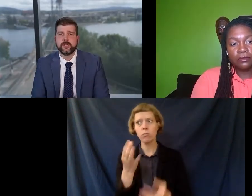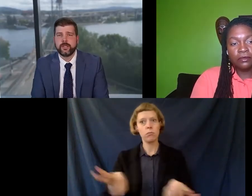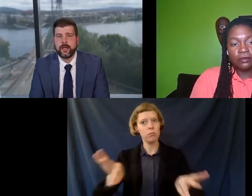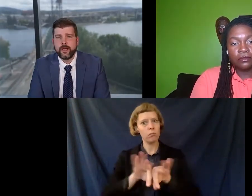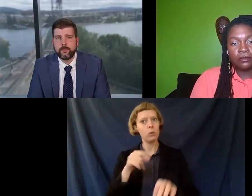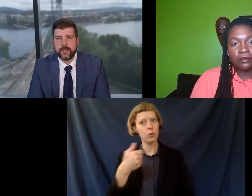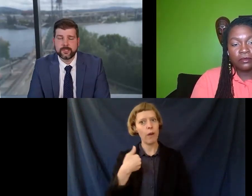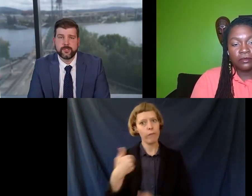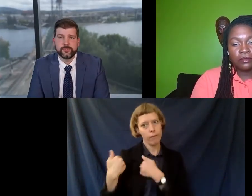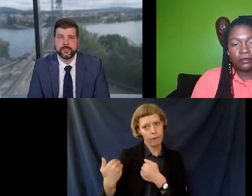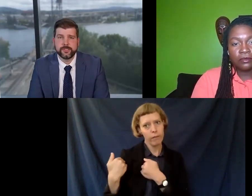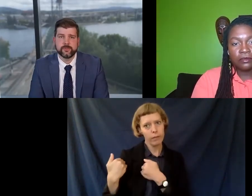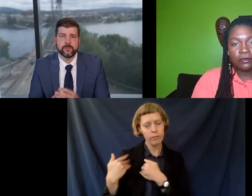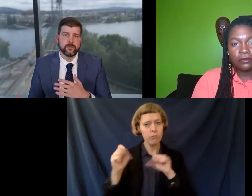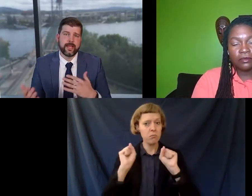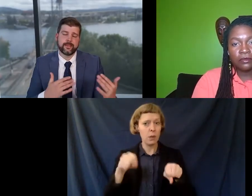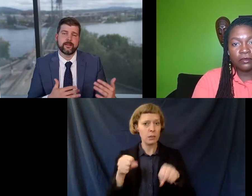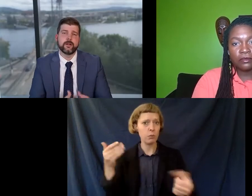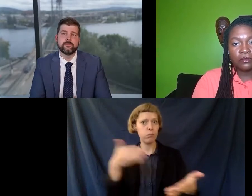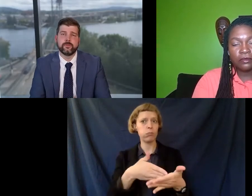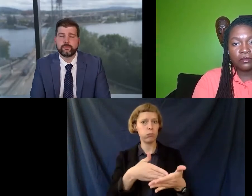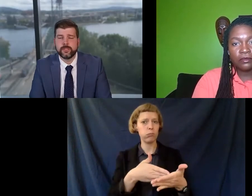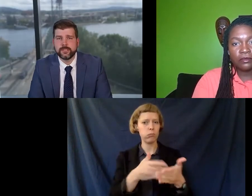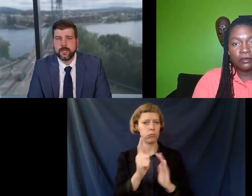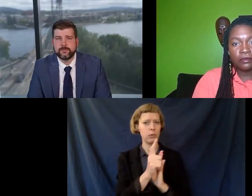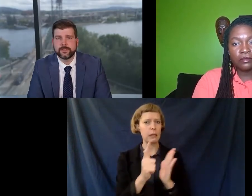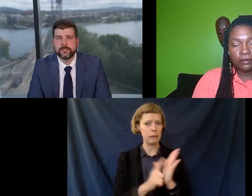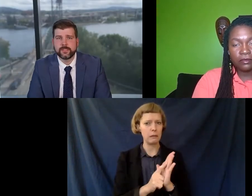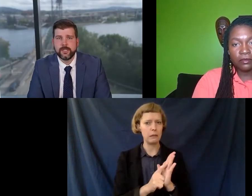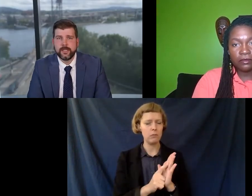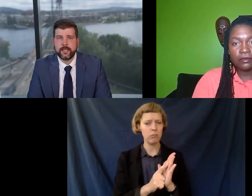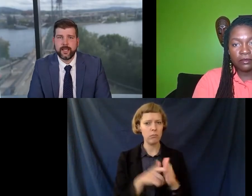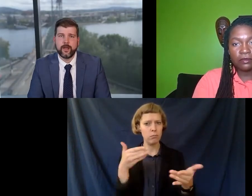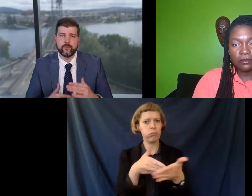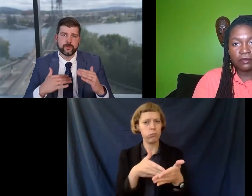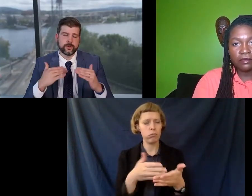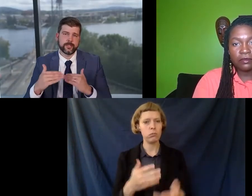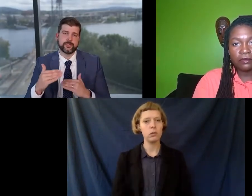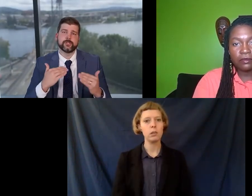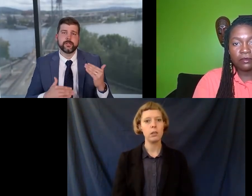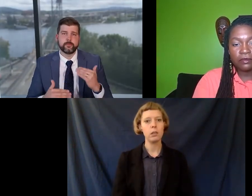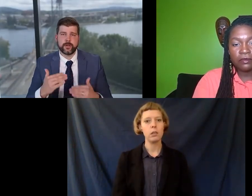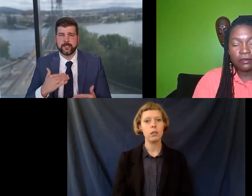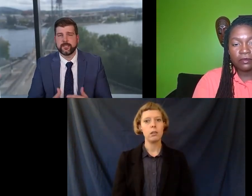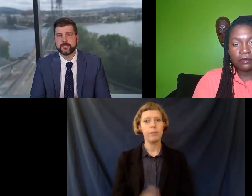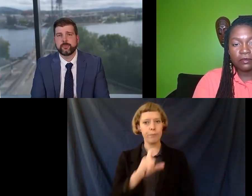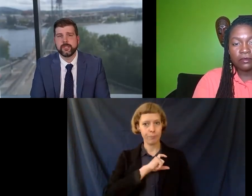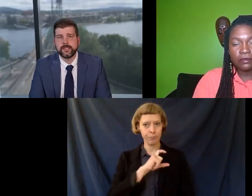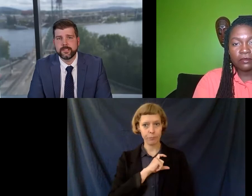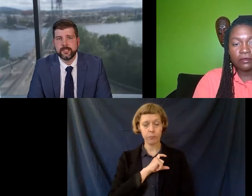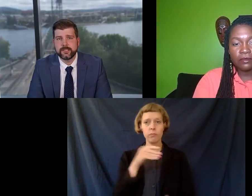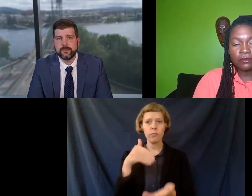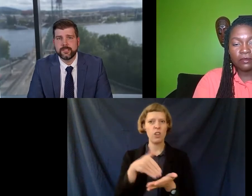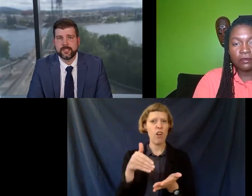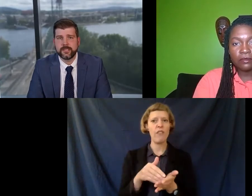of prosecutions or lack thereof of police officers and how the grand jury process